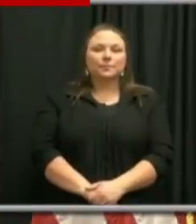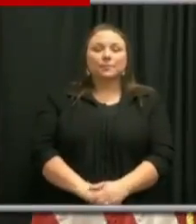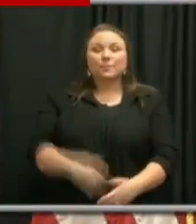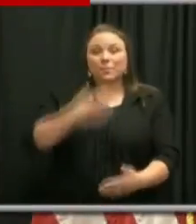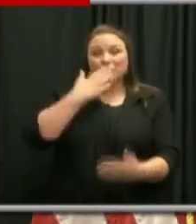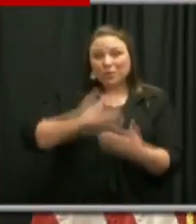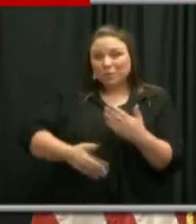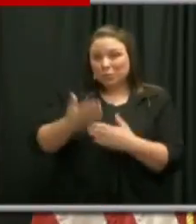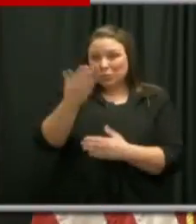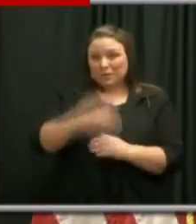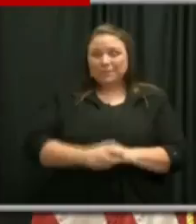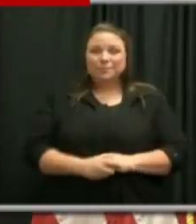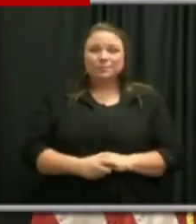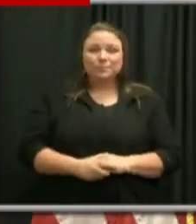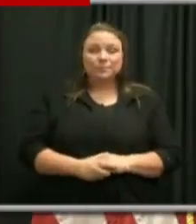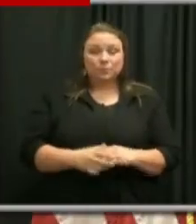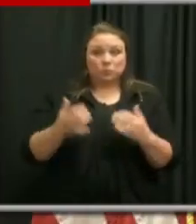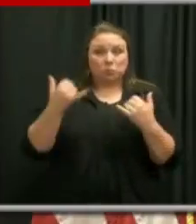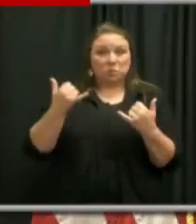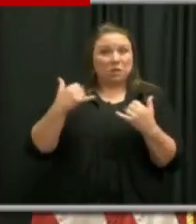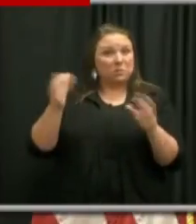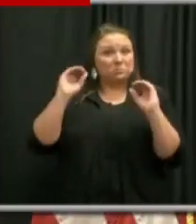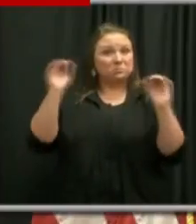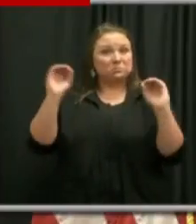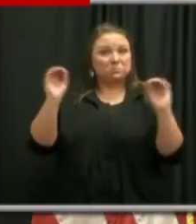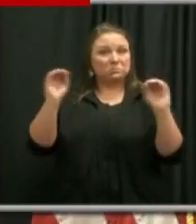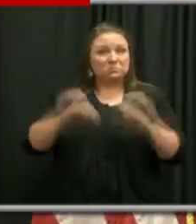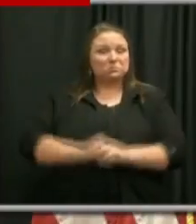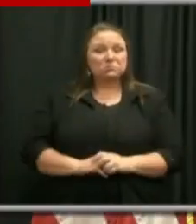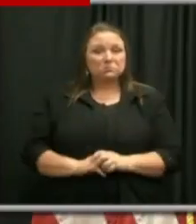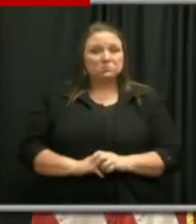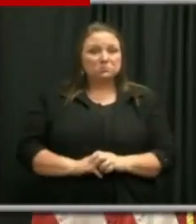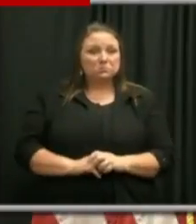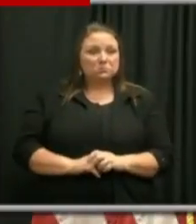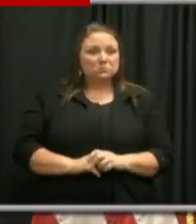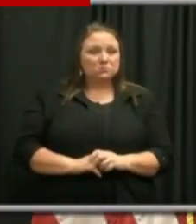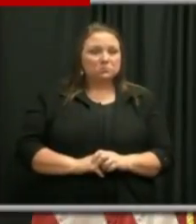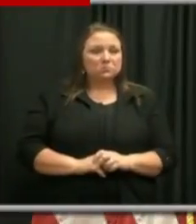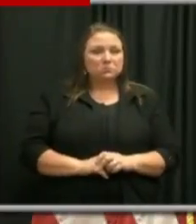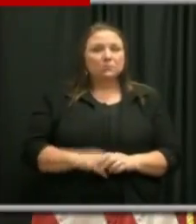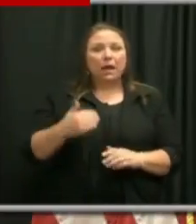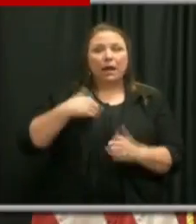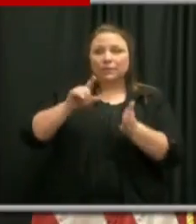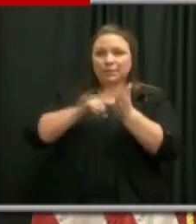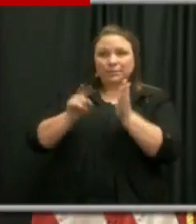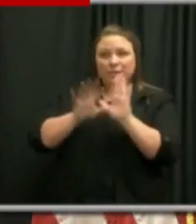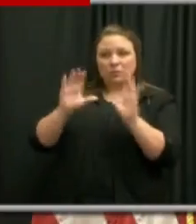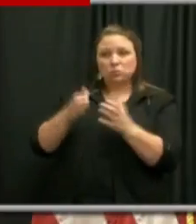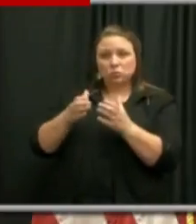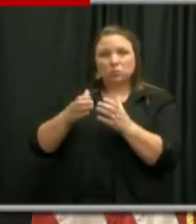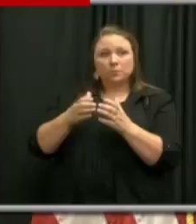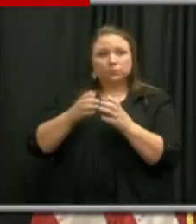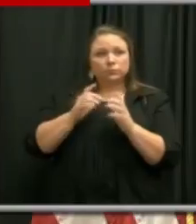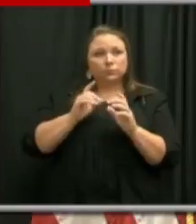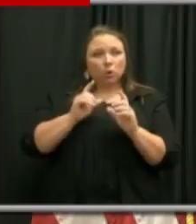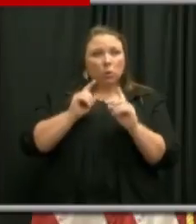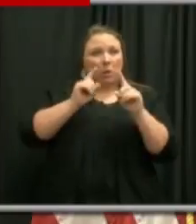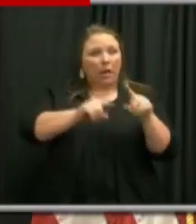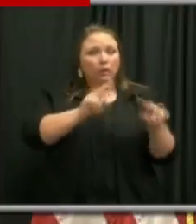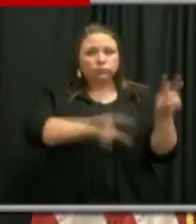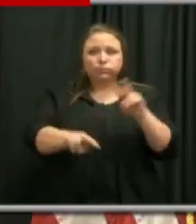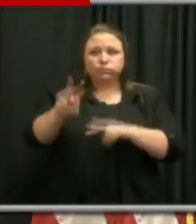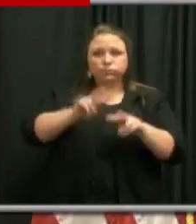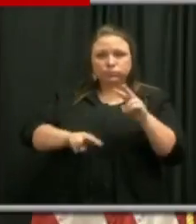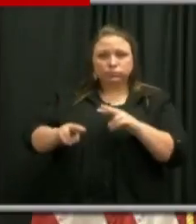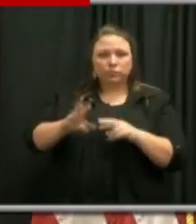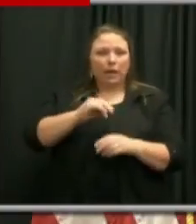Good morning. At this time, no. The teams of inspectors of the Department of Public Health and the